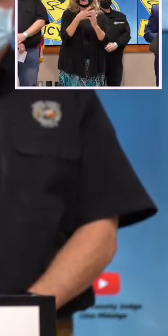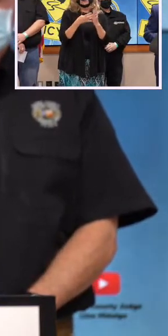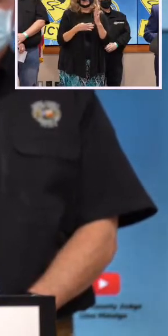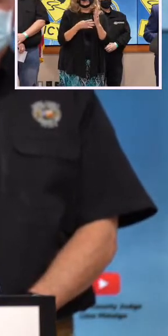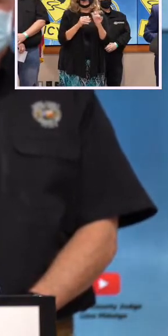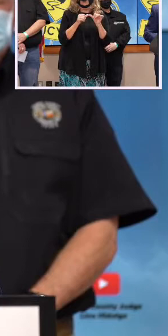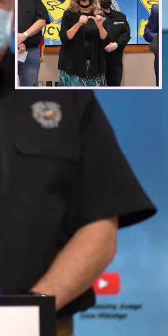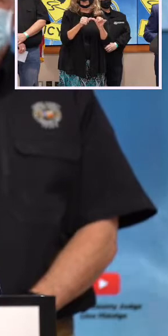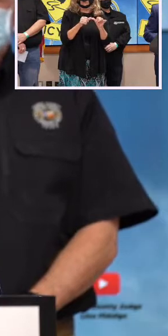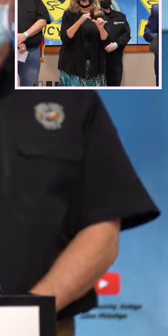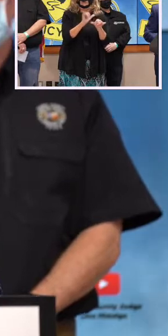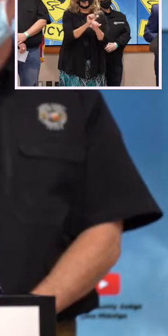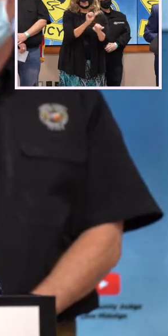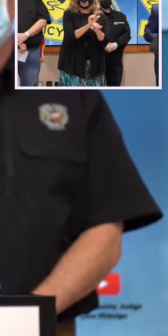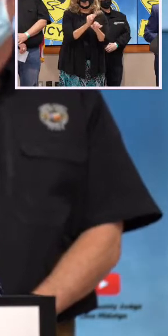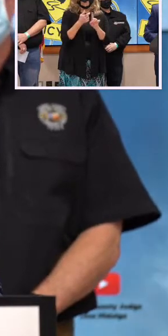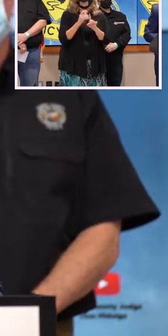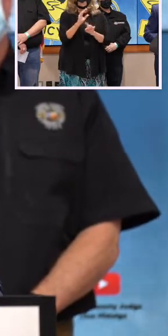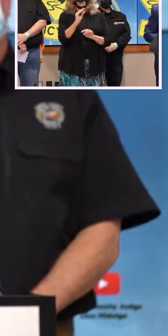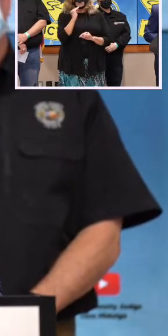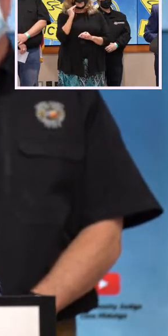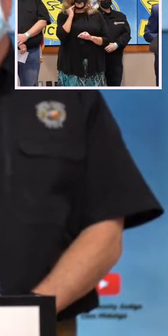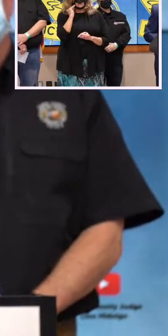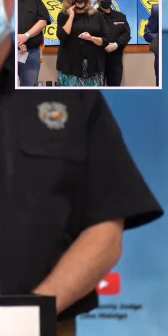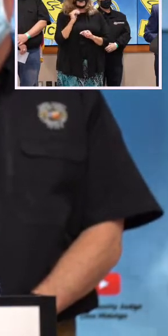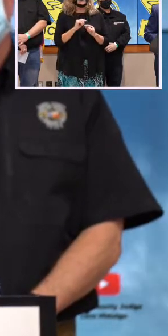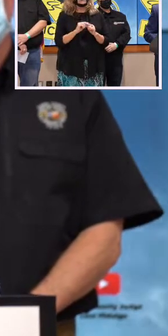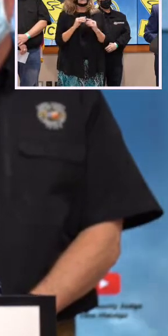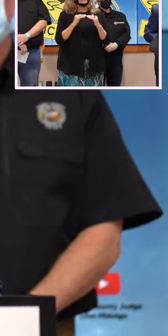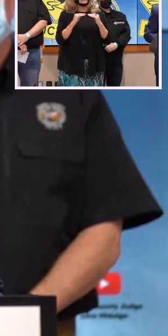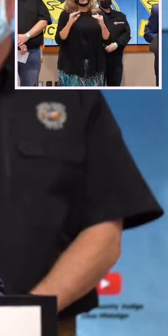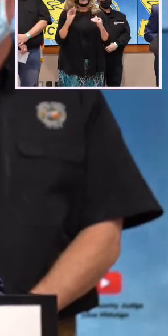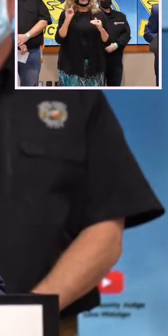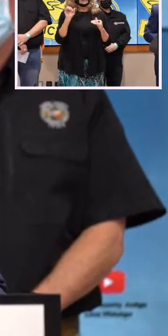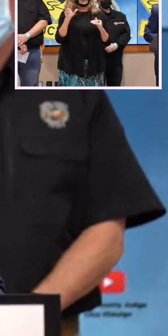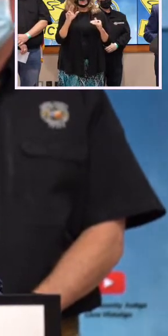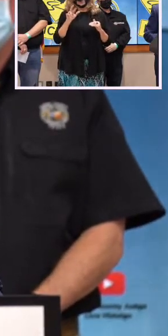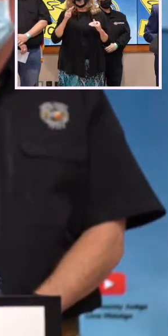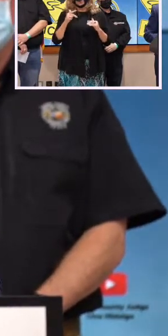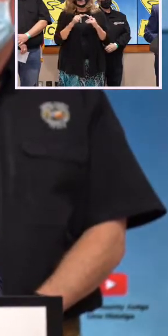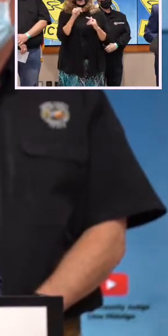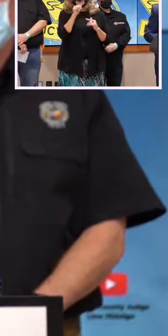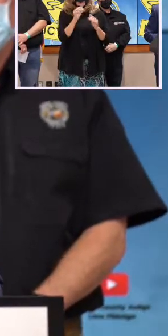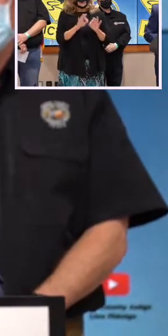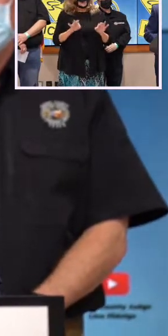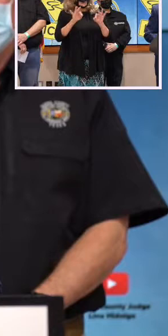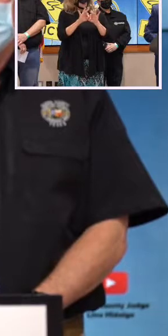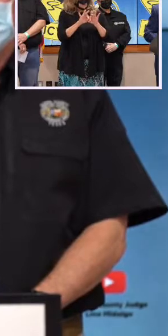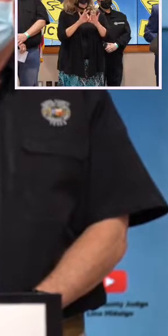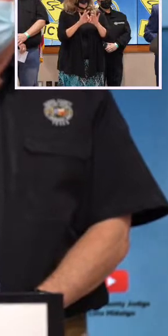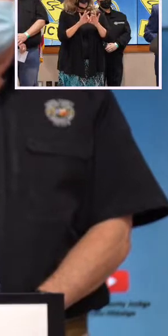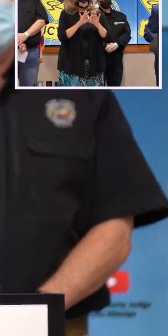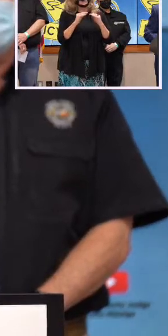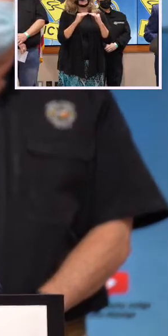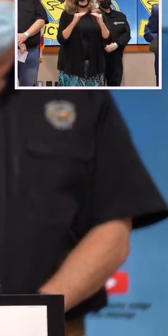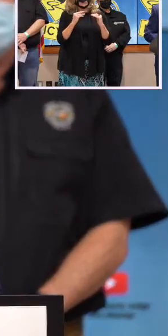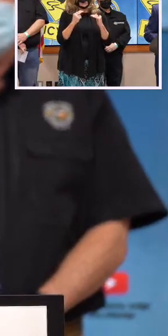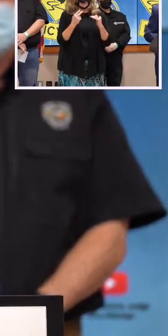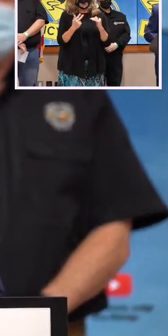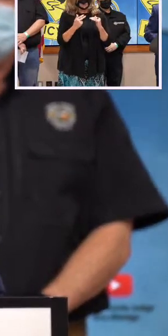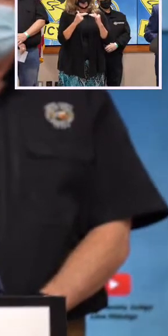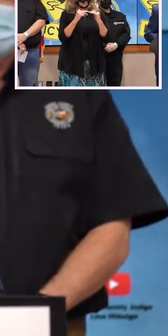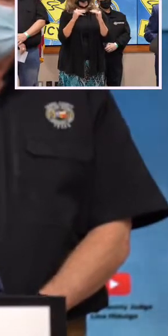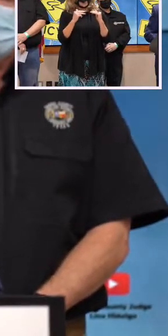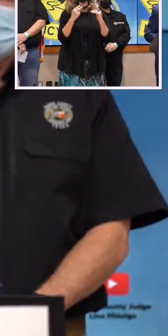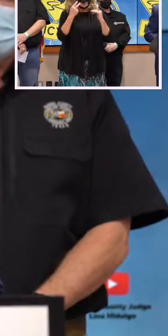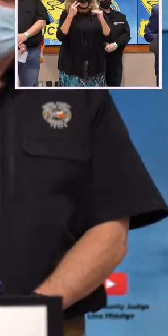remotely. And then with respect to Tier 3, non-essential employees, and Tier 2 will not report